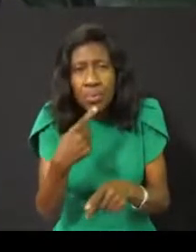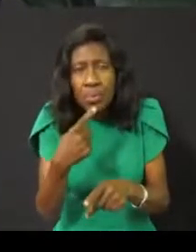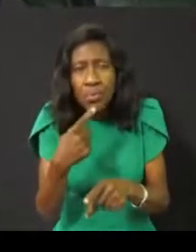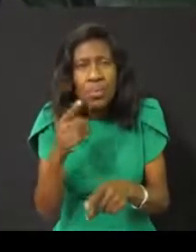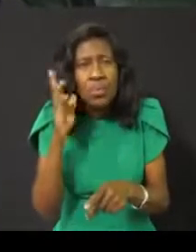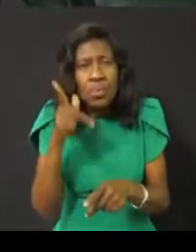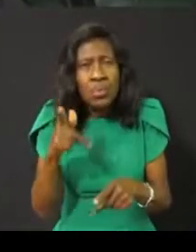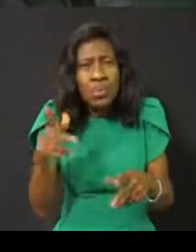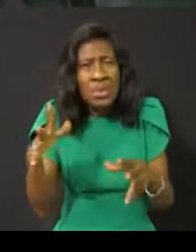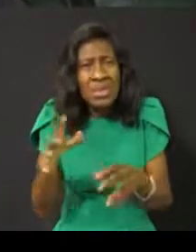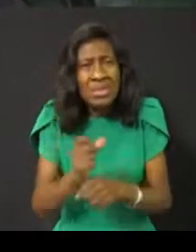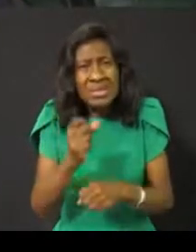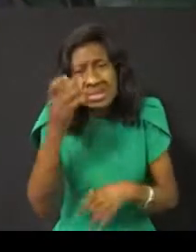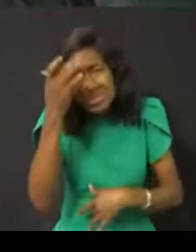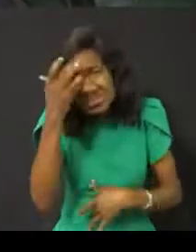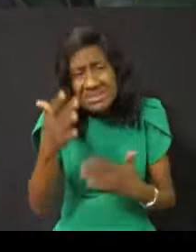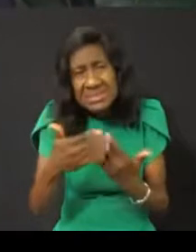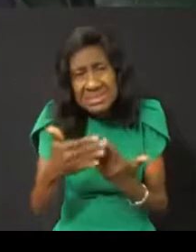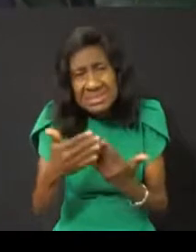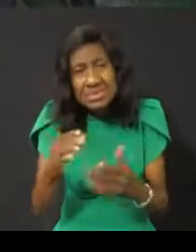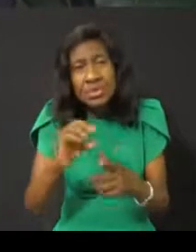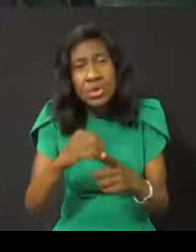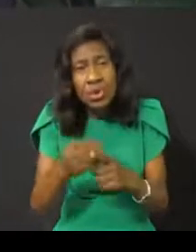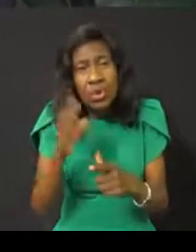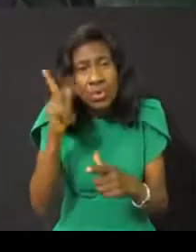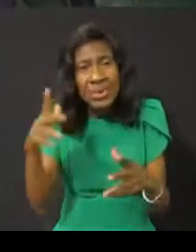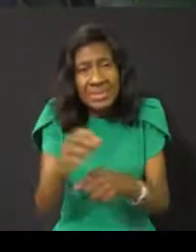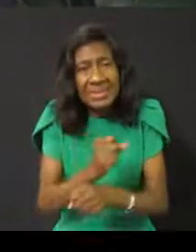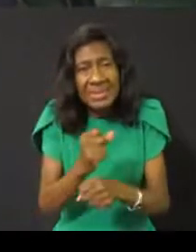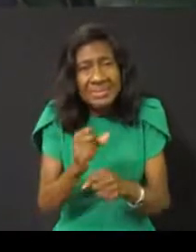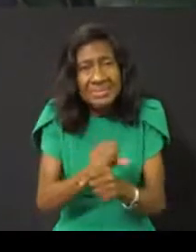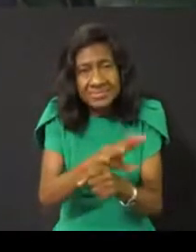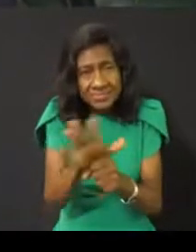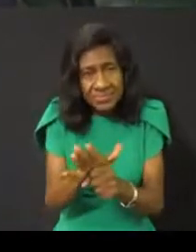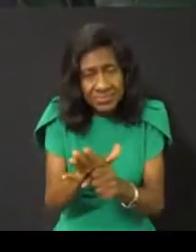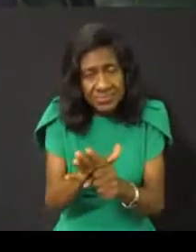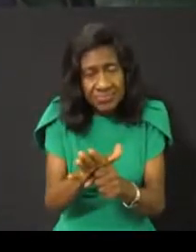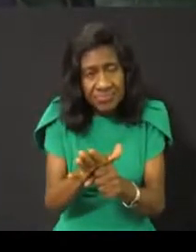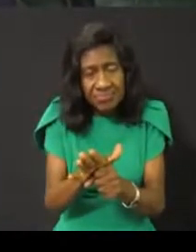severely at risk from COVID-19 disease.